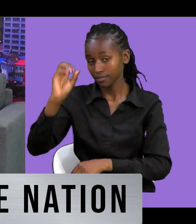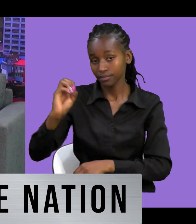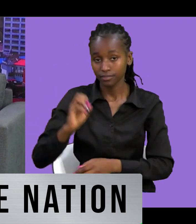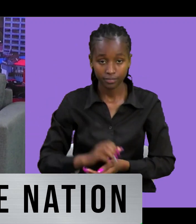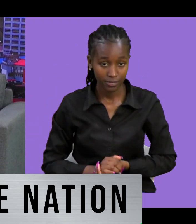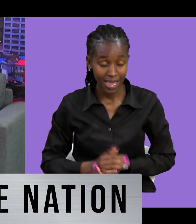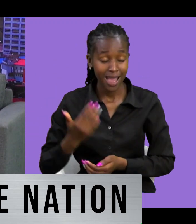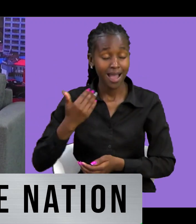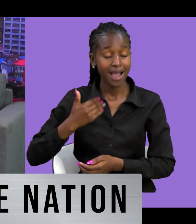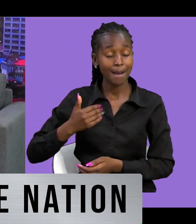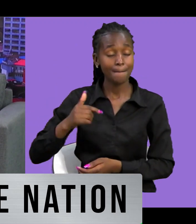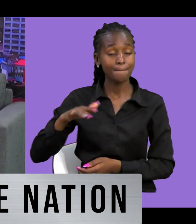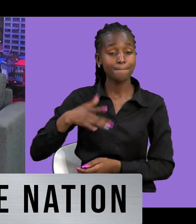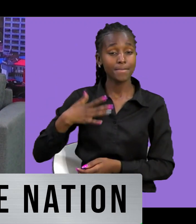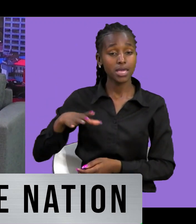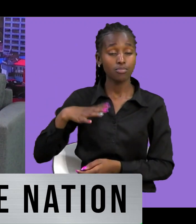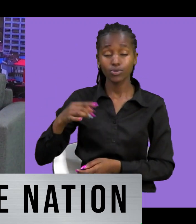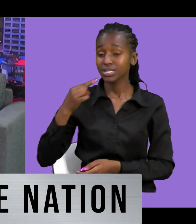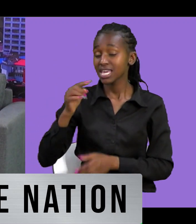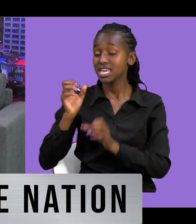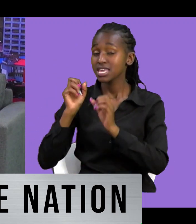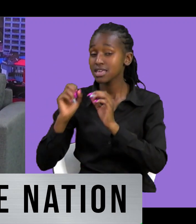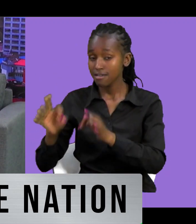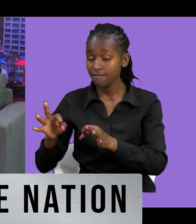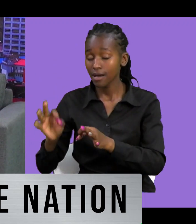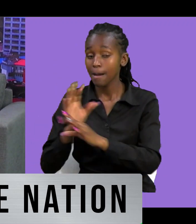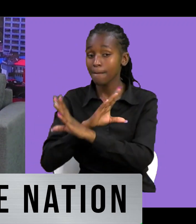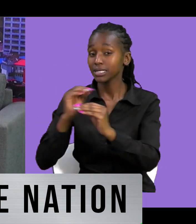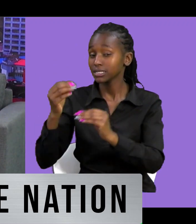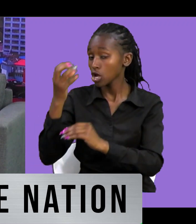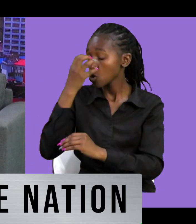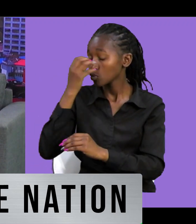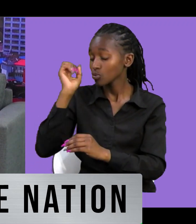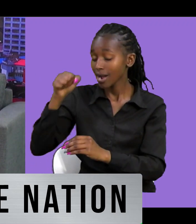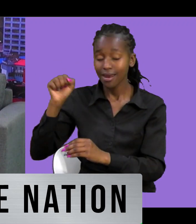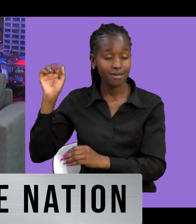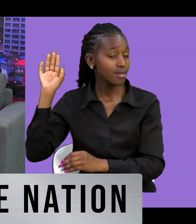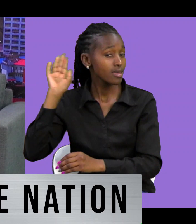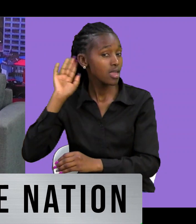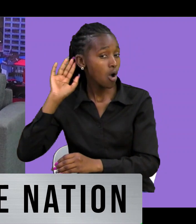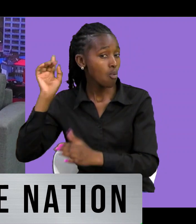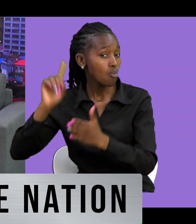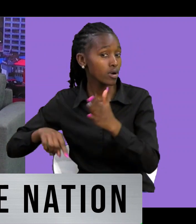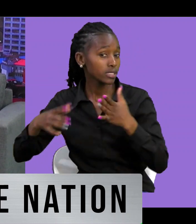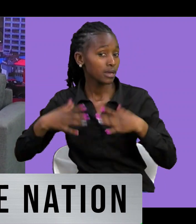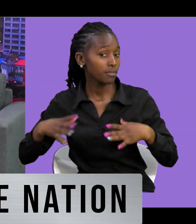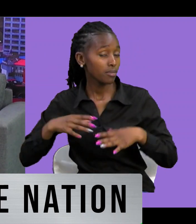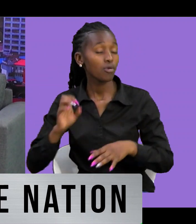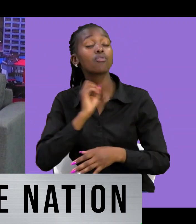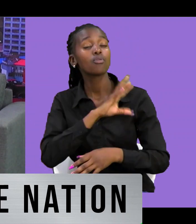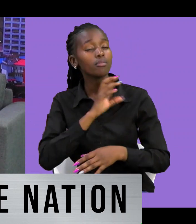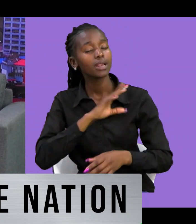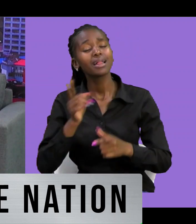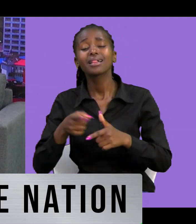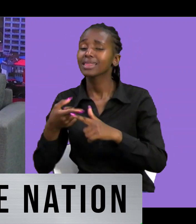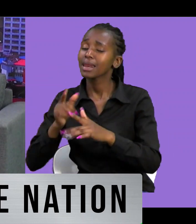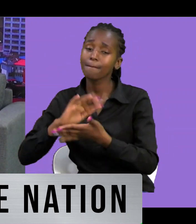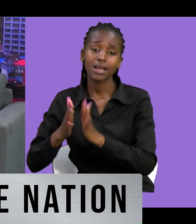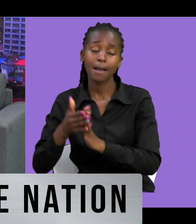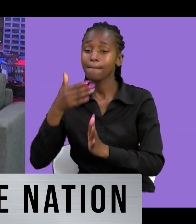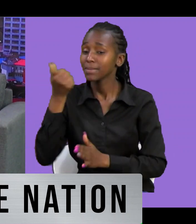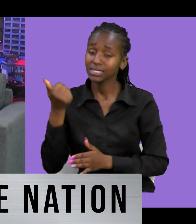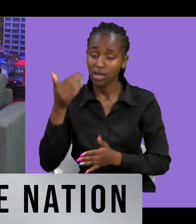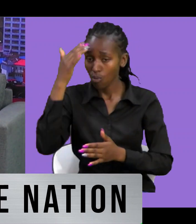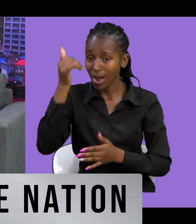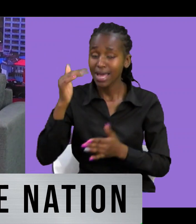if he could at least just get to hear what the people are saying, people will really appreciate. At times it's always good,